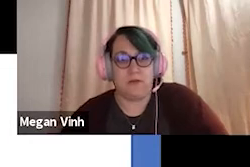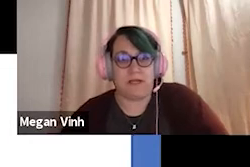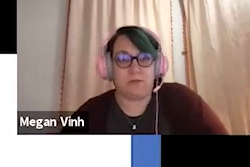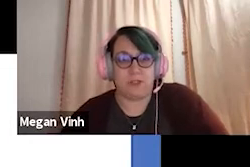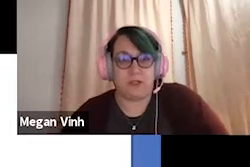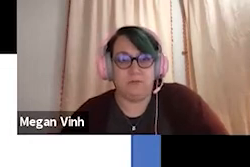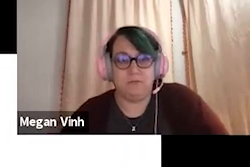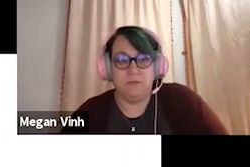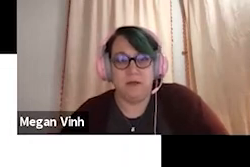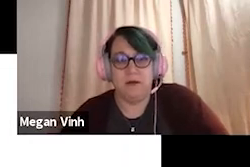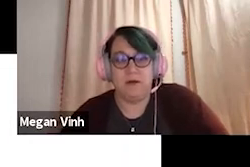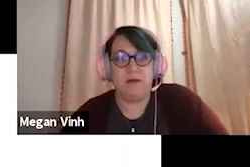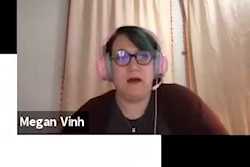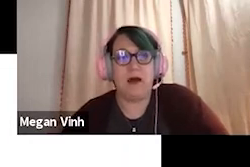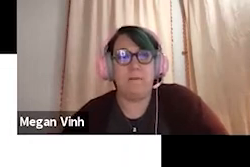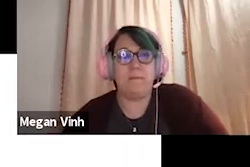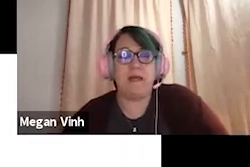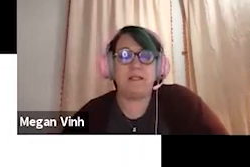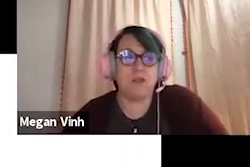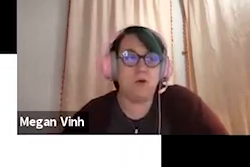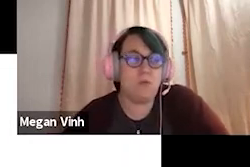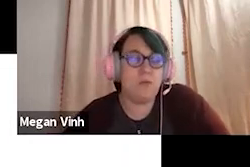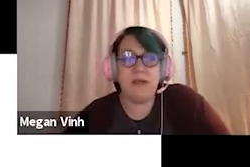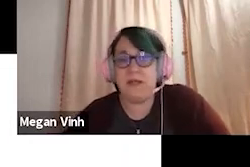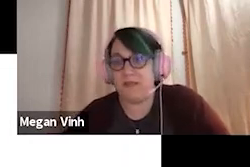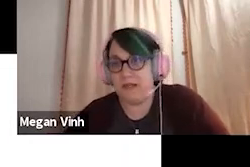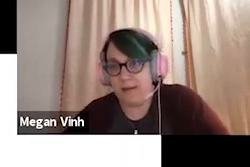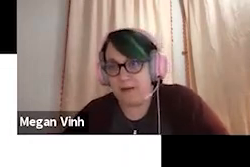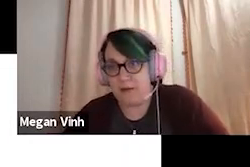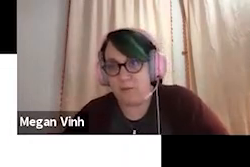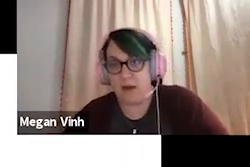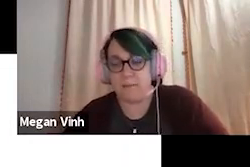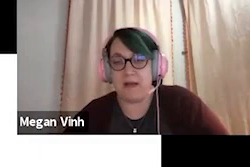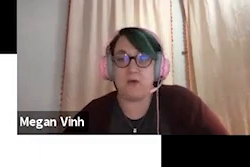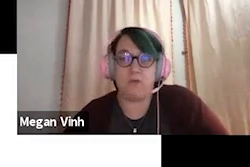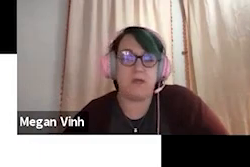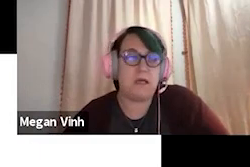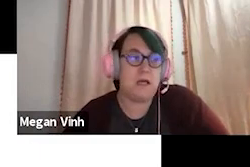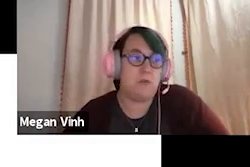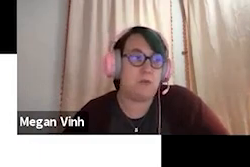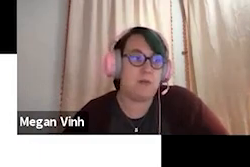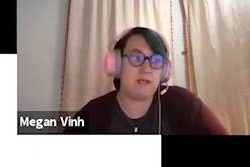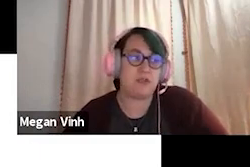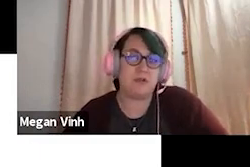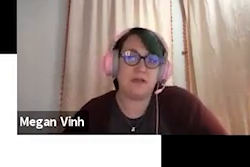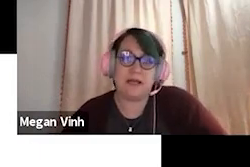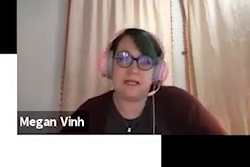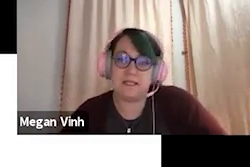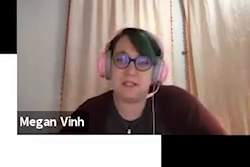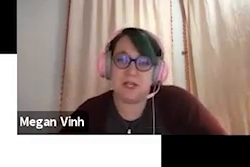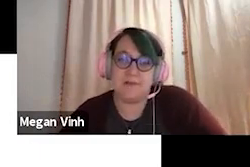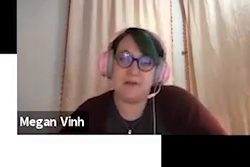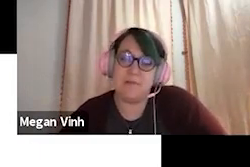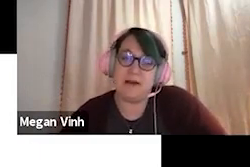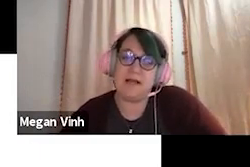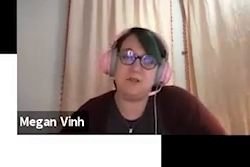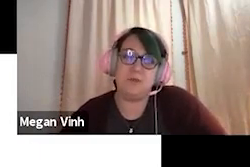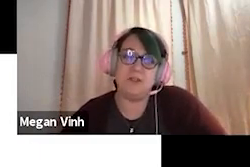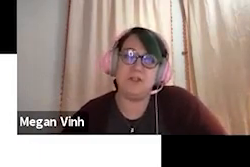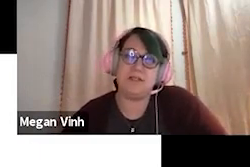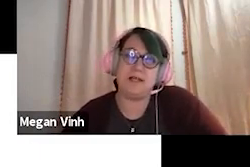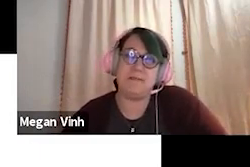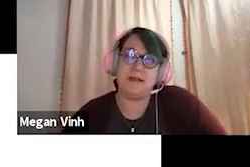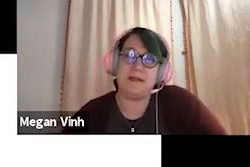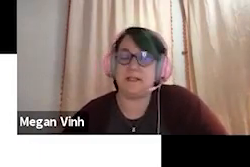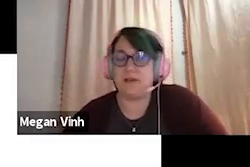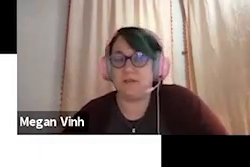Can you go to the next one, Ching? And so we want you to think about, and I know we want to make sure that I get to Jessica, but I do want